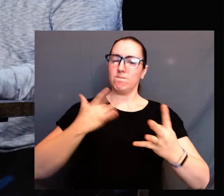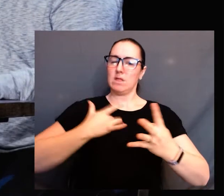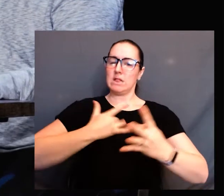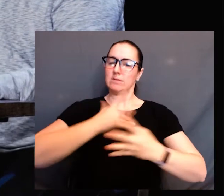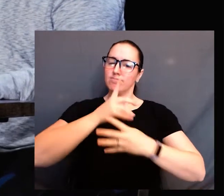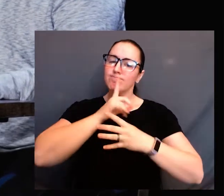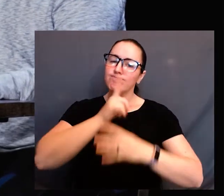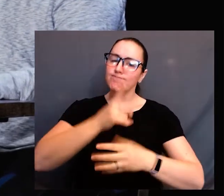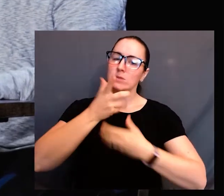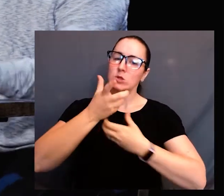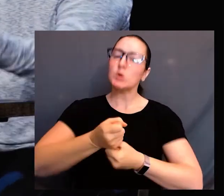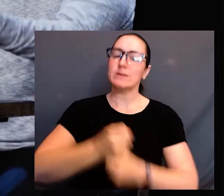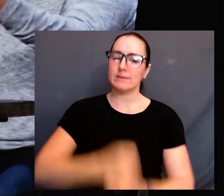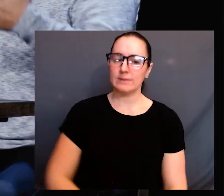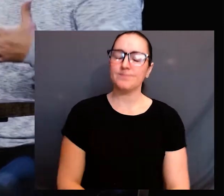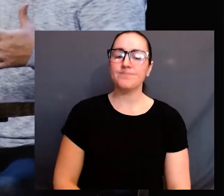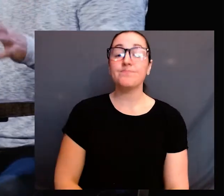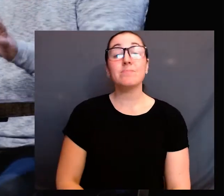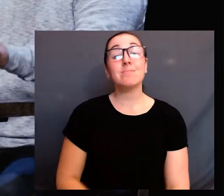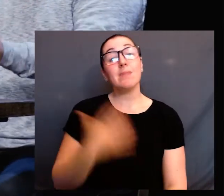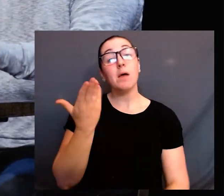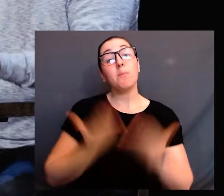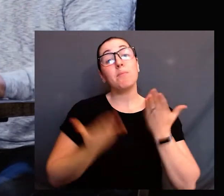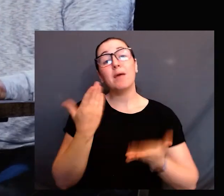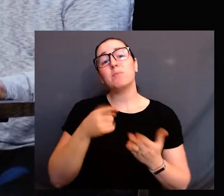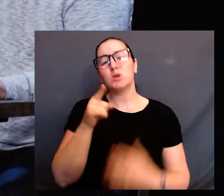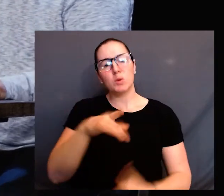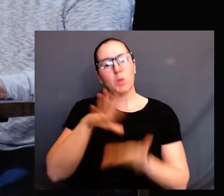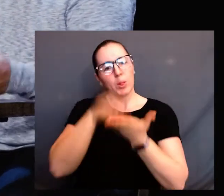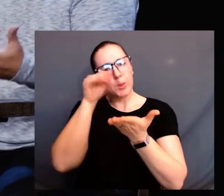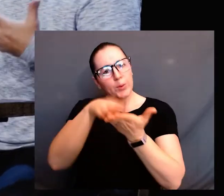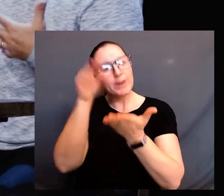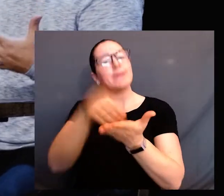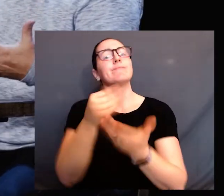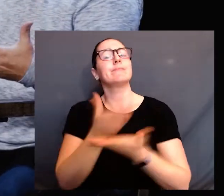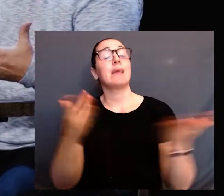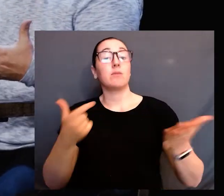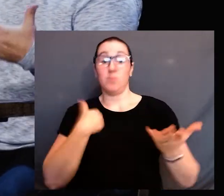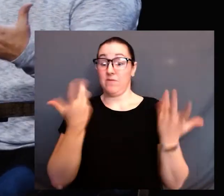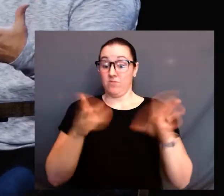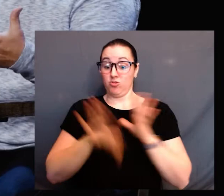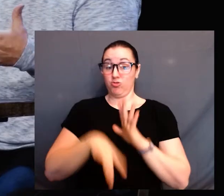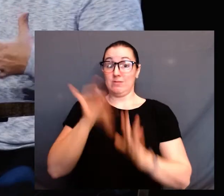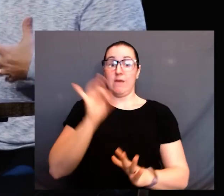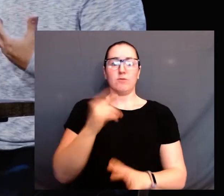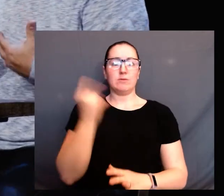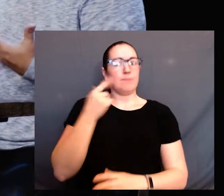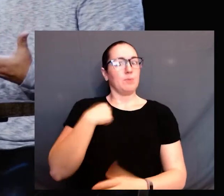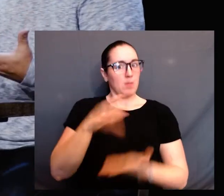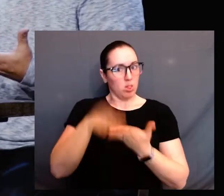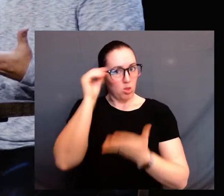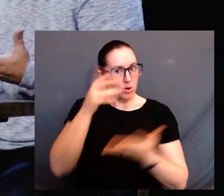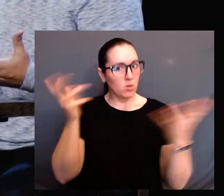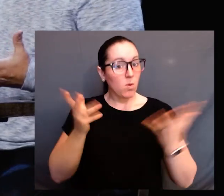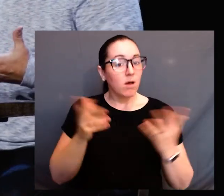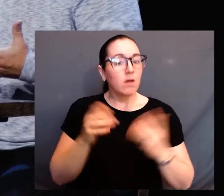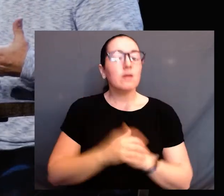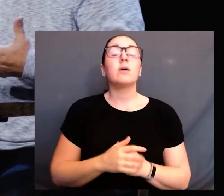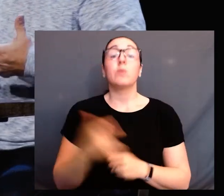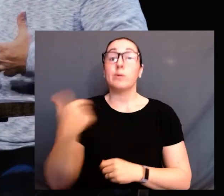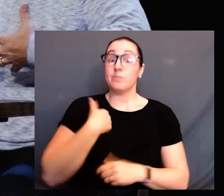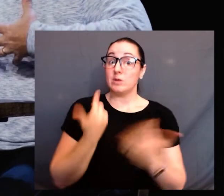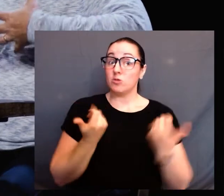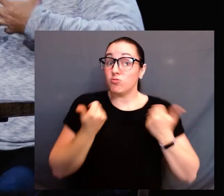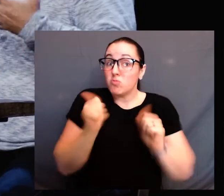and certainty. But maybe if you're like me, you're learning some things along the way. And here's what I've discovered throughout this series, something that I'm learning, is